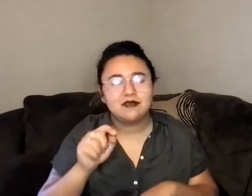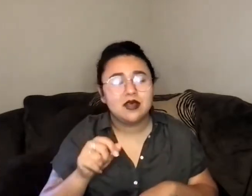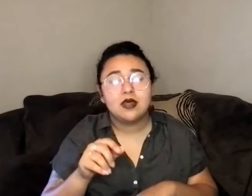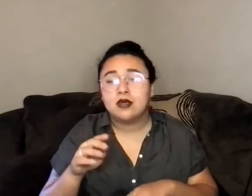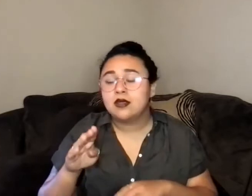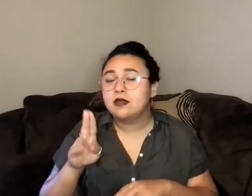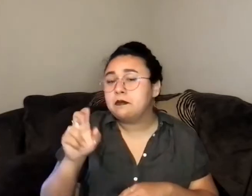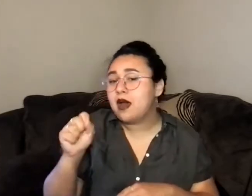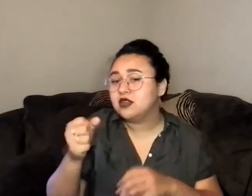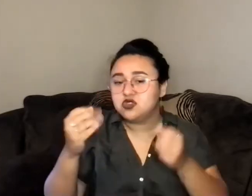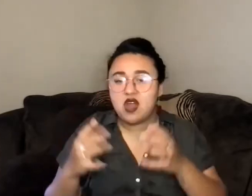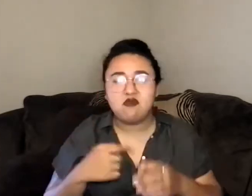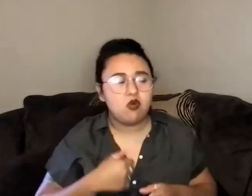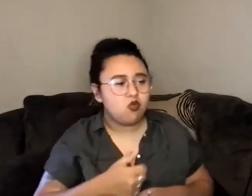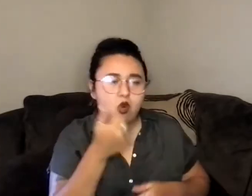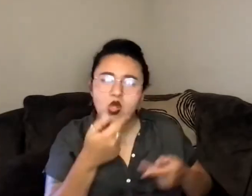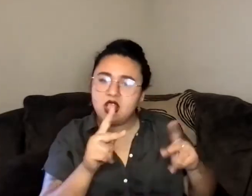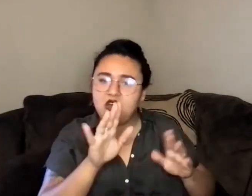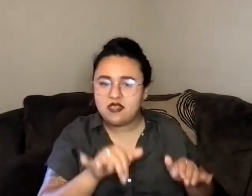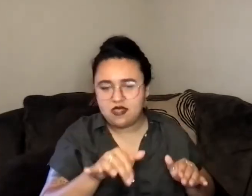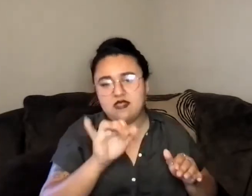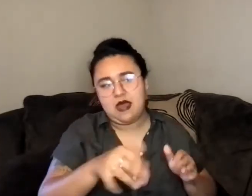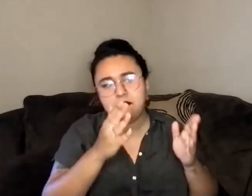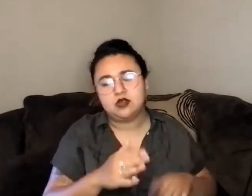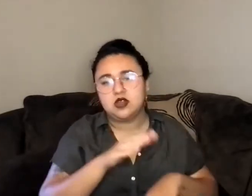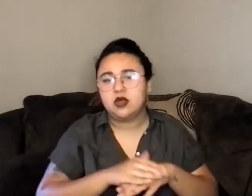thinks your weight is. That kind of accommodation case.